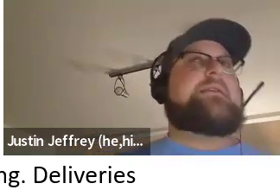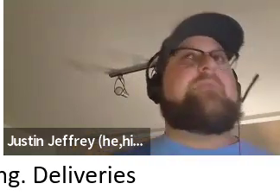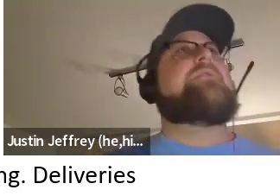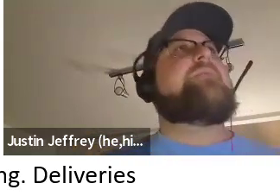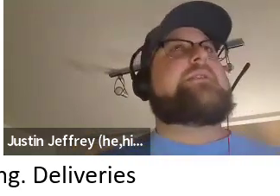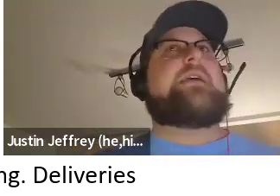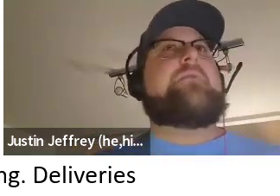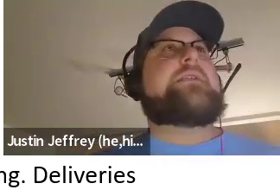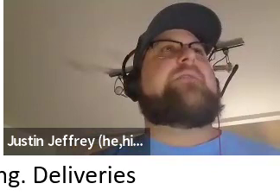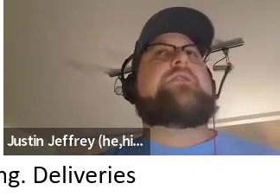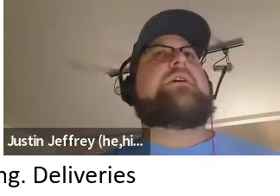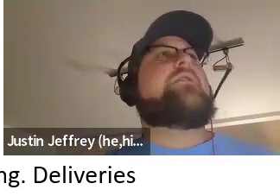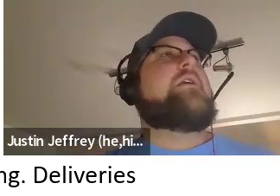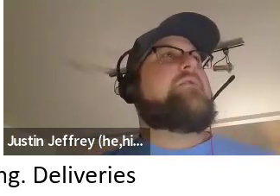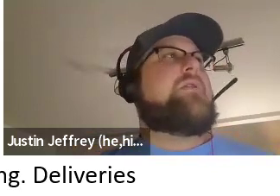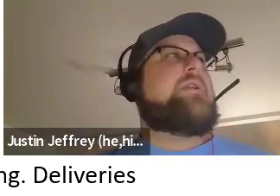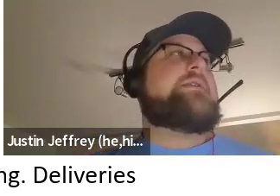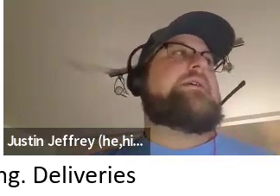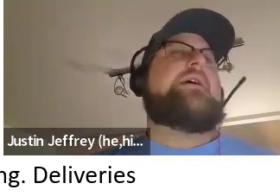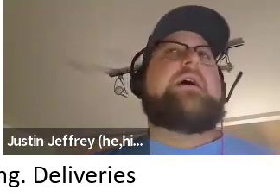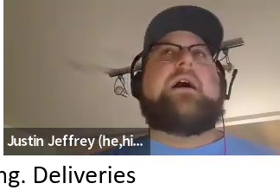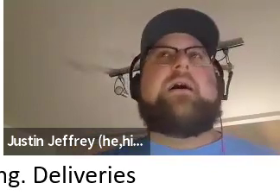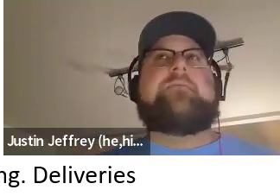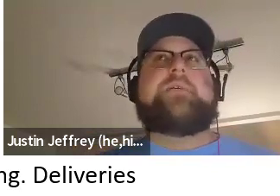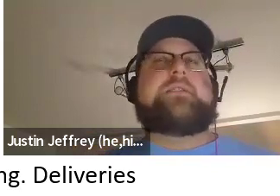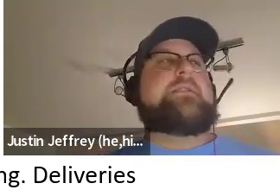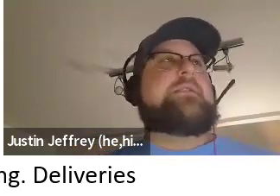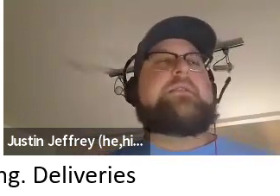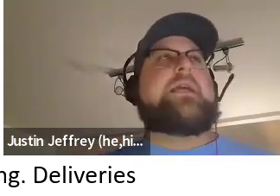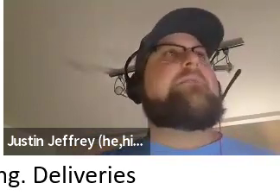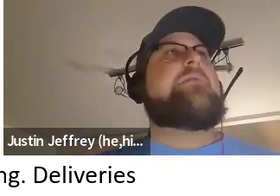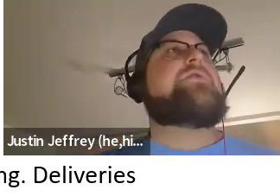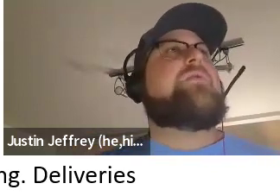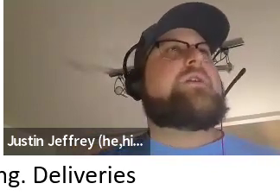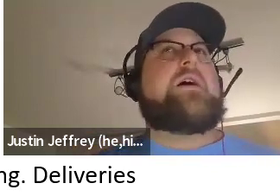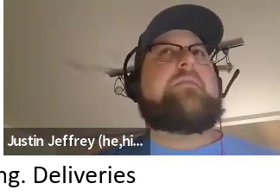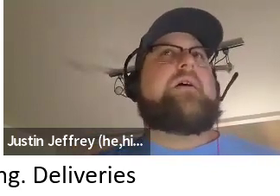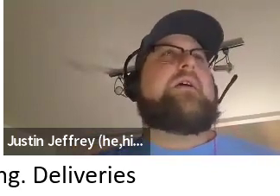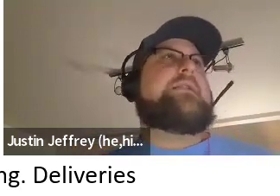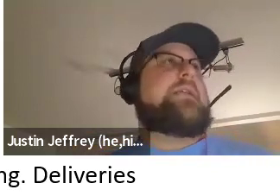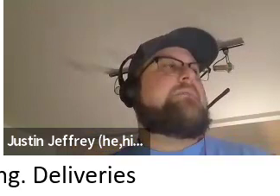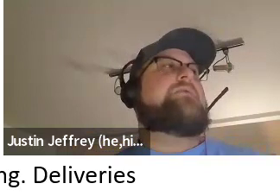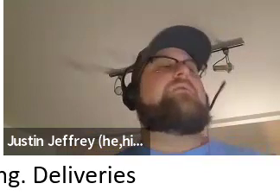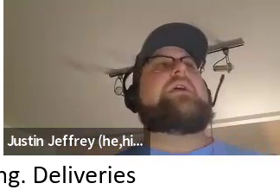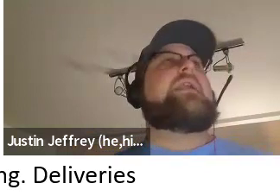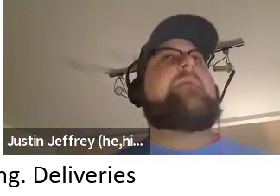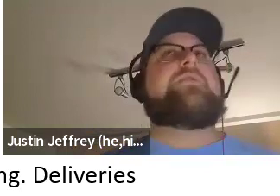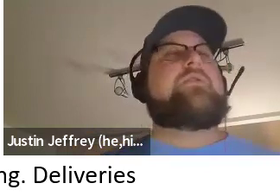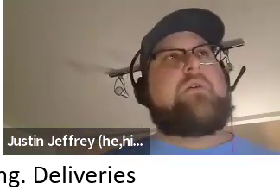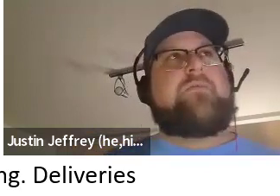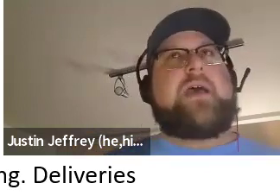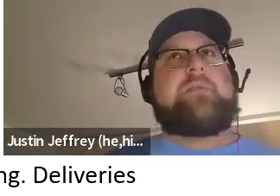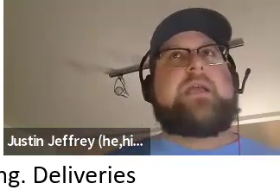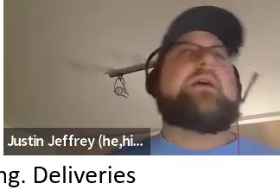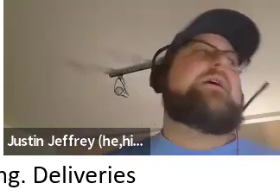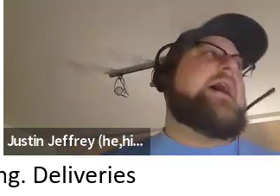it does come with a big stigma, especially in a lot of communities. It's things that people don't want to talk about it. It's things people don't think could happen